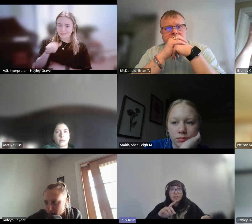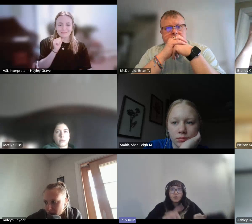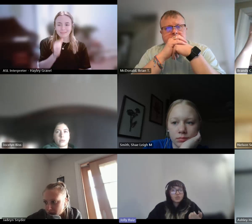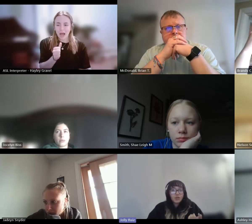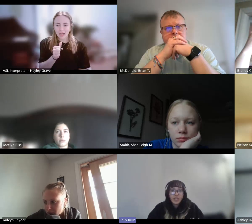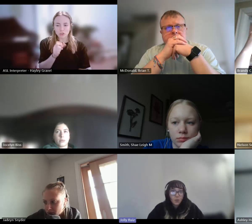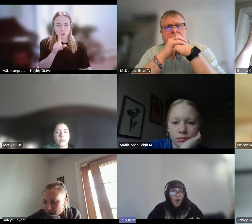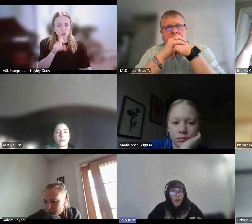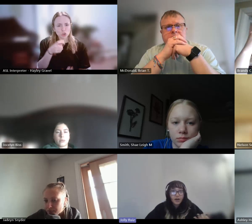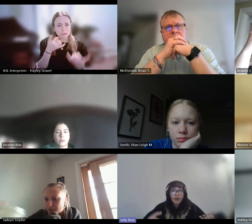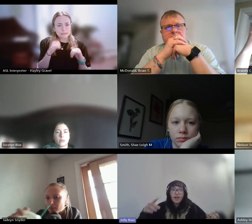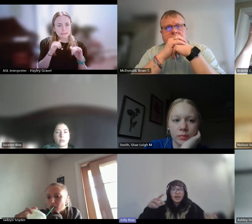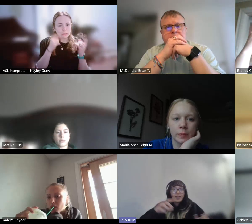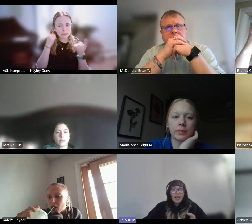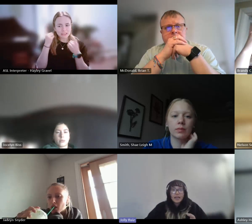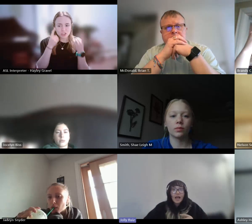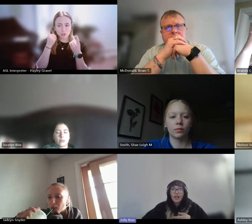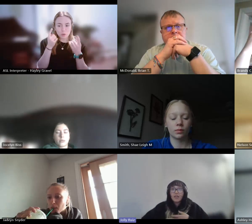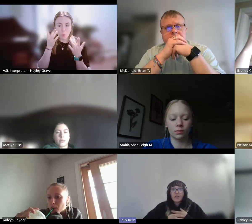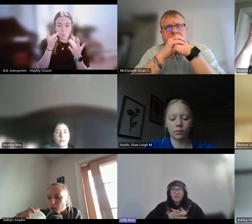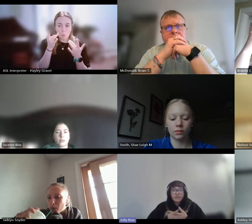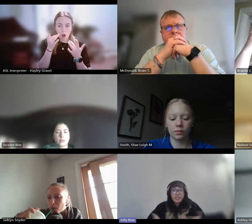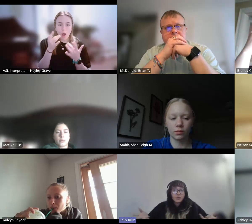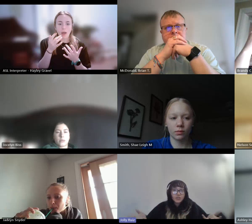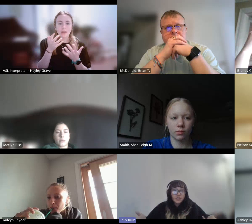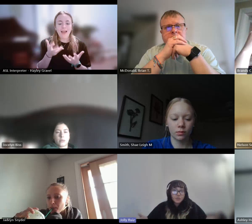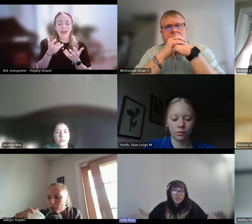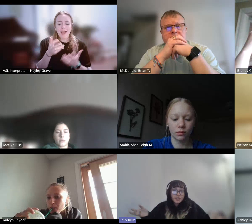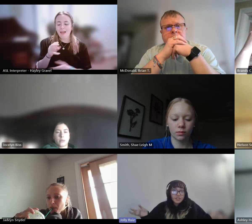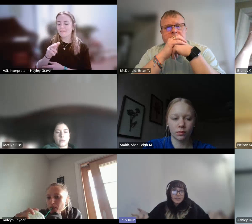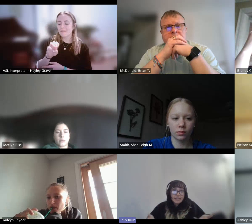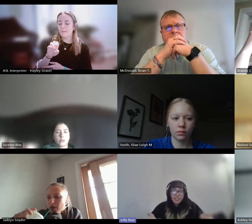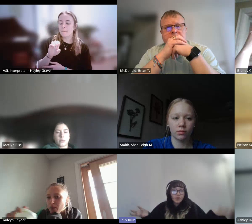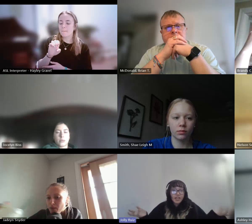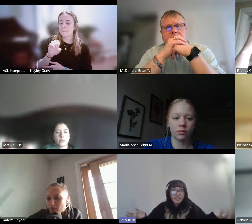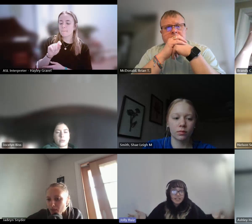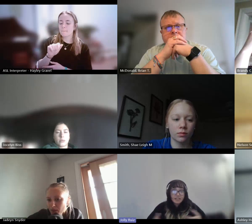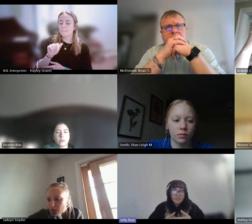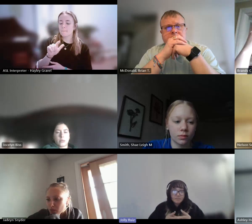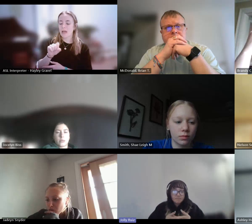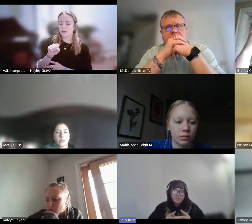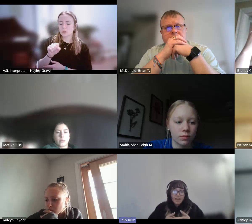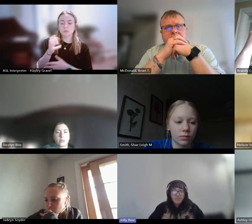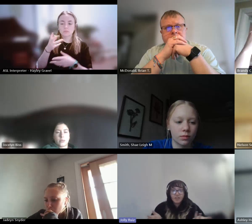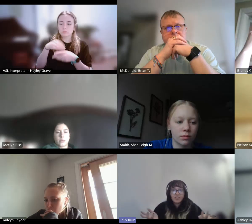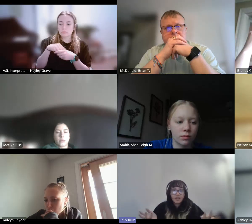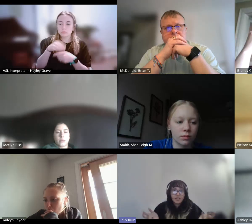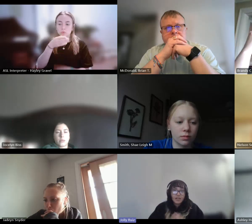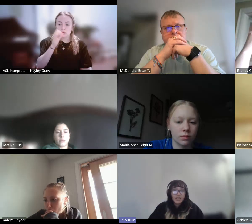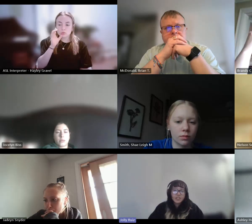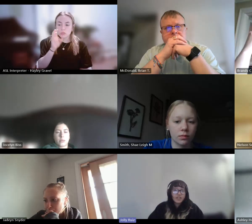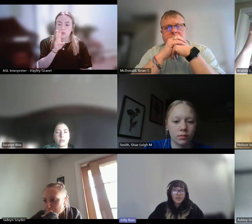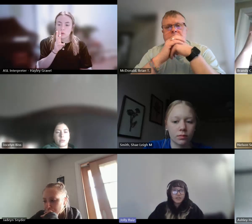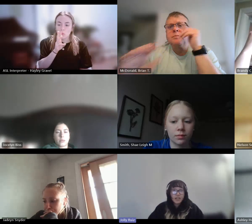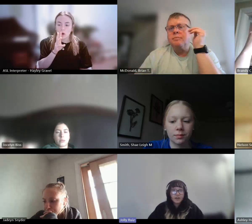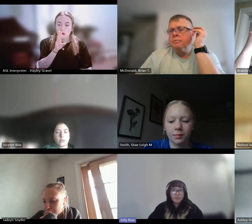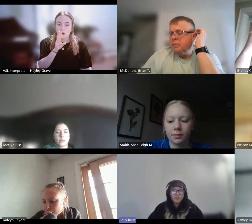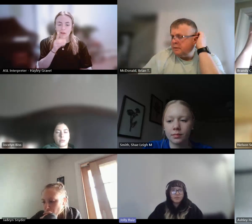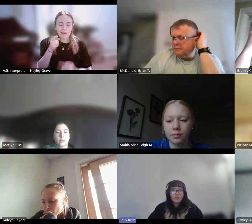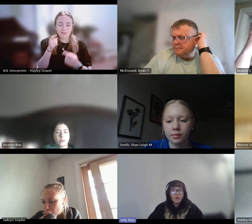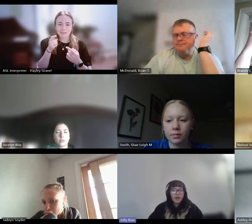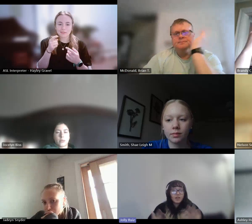out of our like drinking water and all of our resources, because it is present in everything and it's